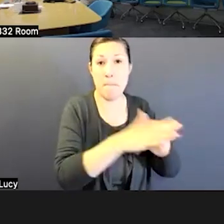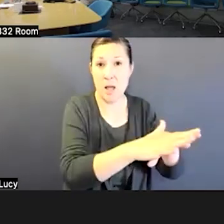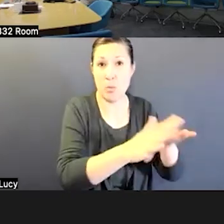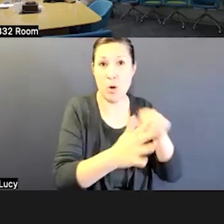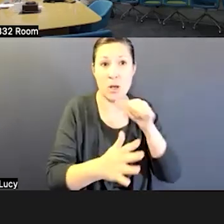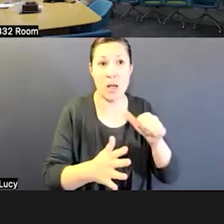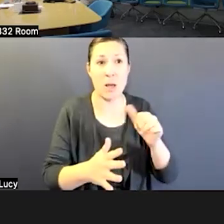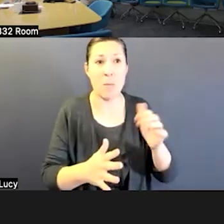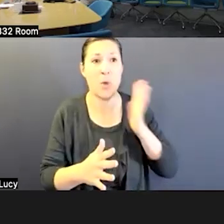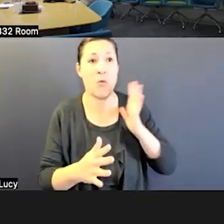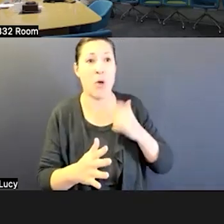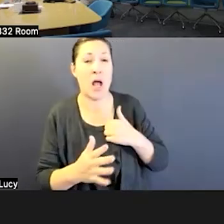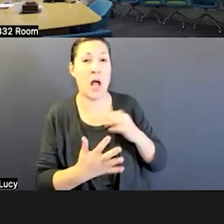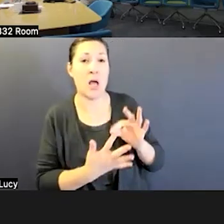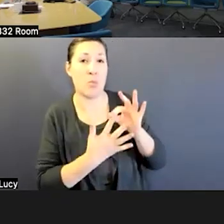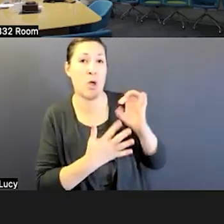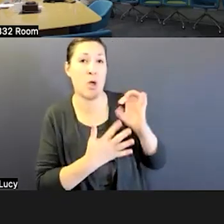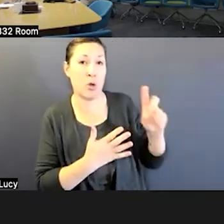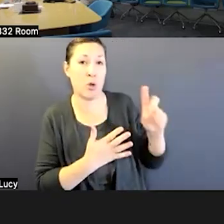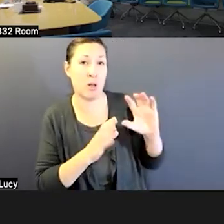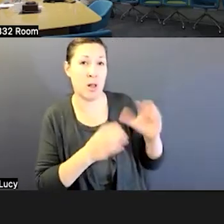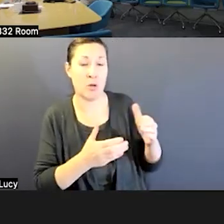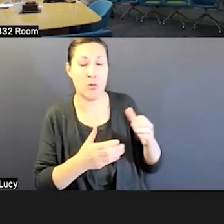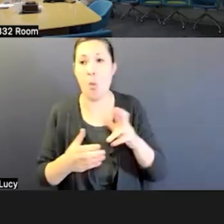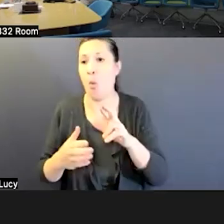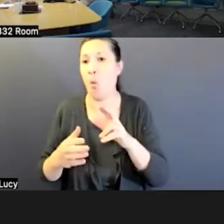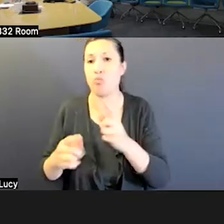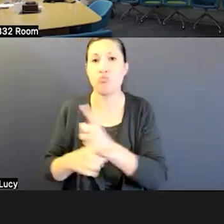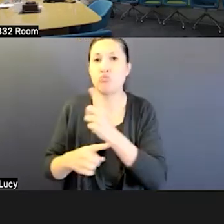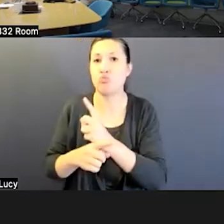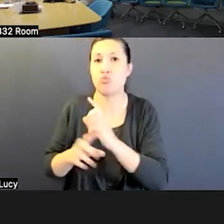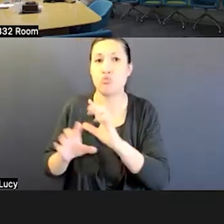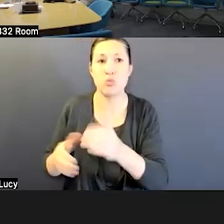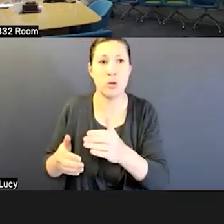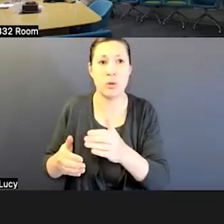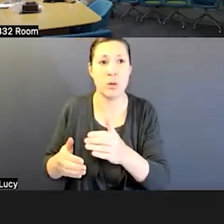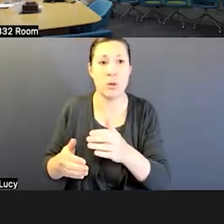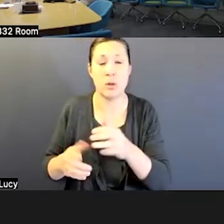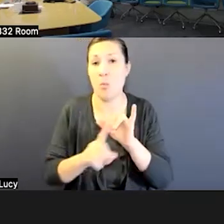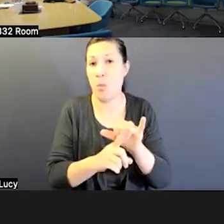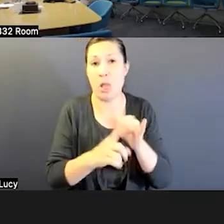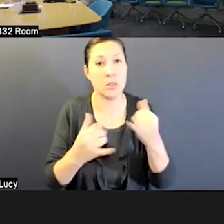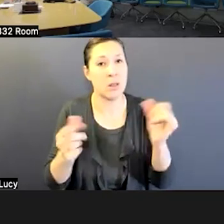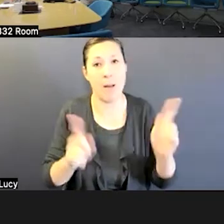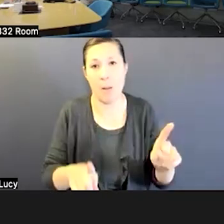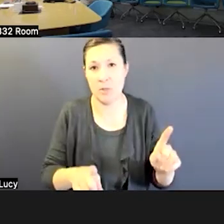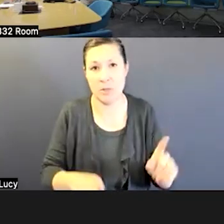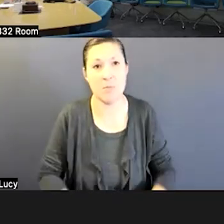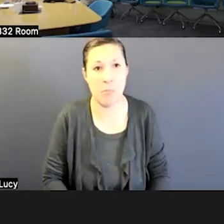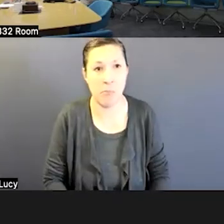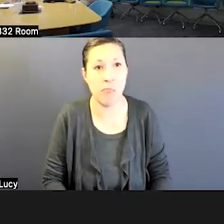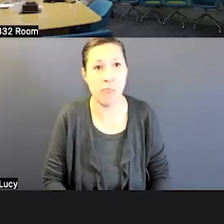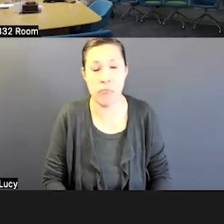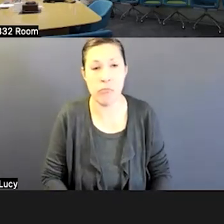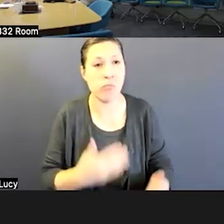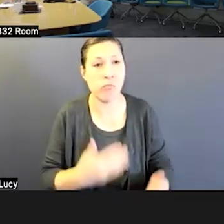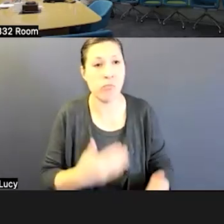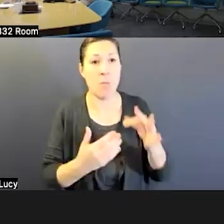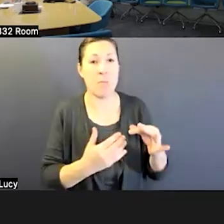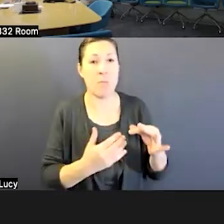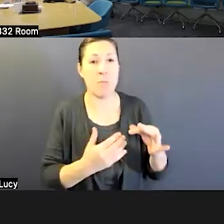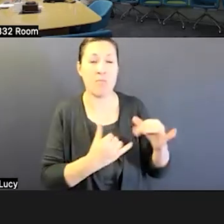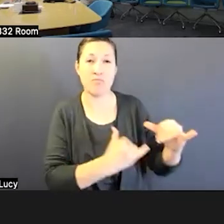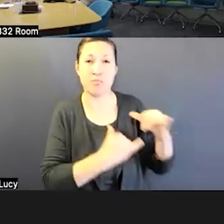ed classroom or in the mainstream classroom, bullying happens. even when you're amongst your peers,